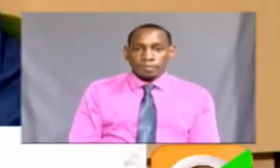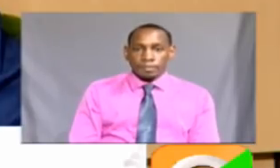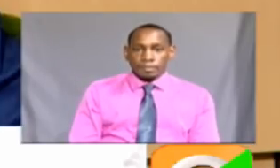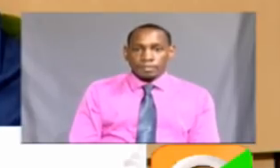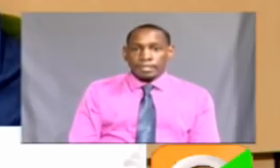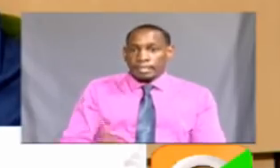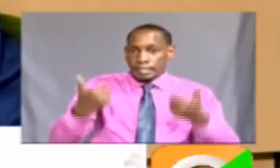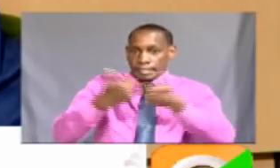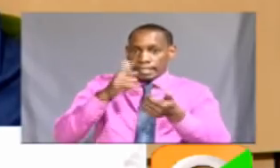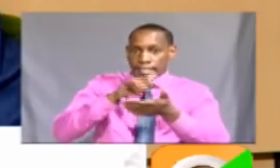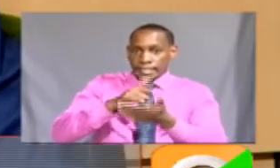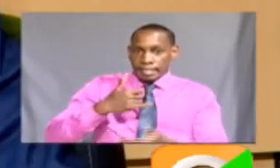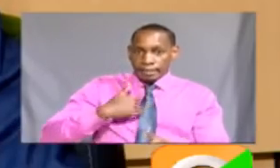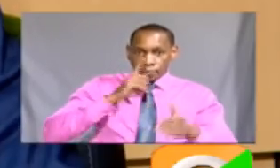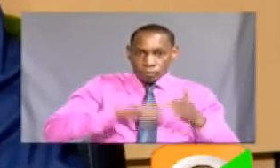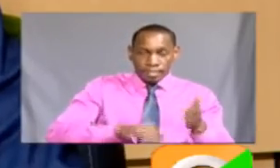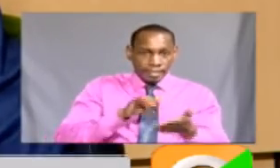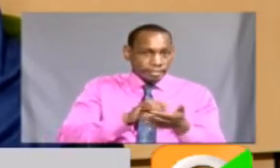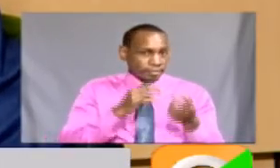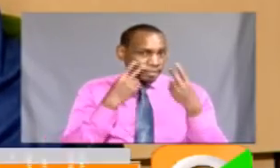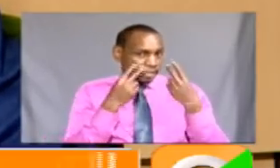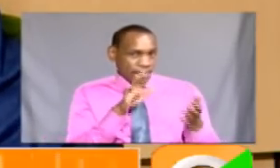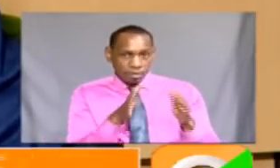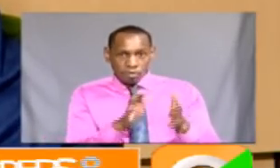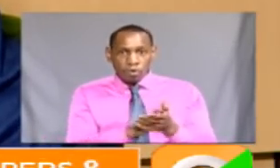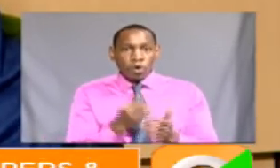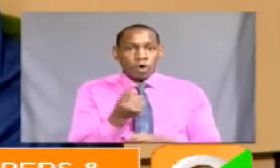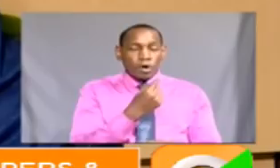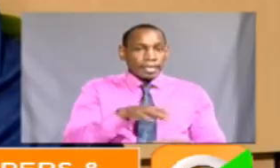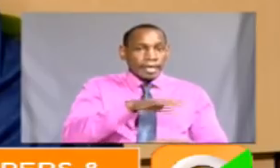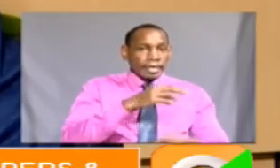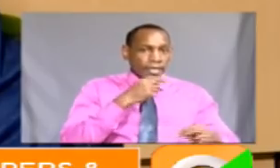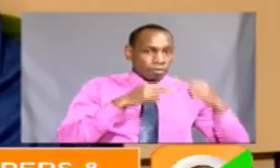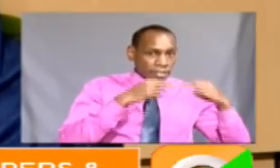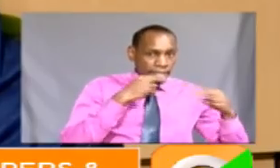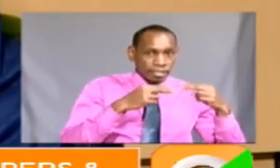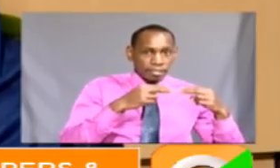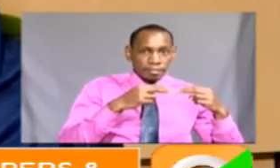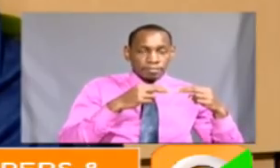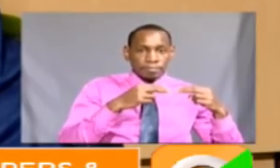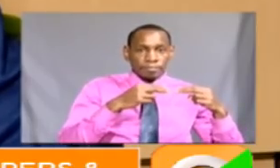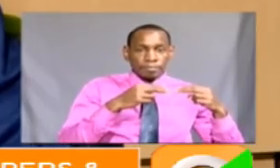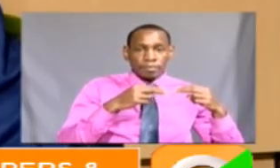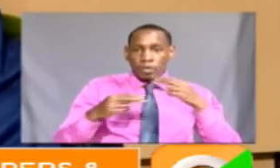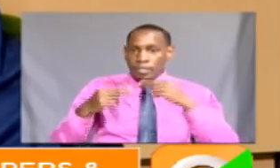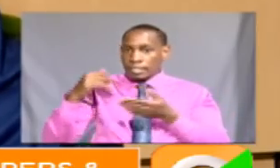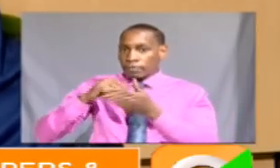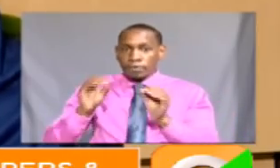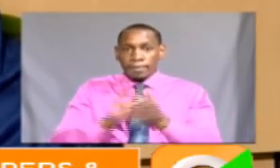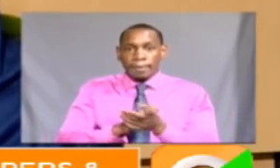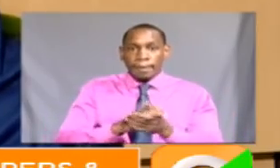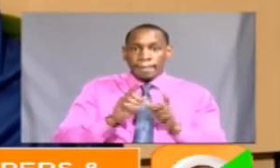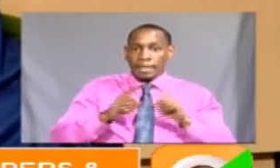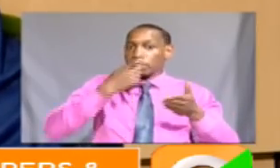the difficulty we are having is that it appears to be only for eateries and not for hotels. When it comes